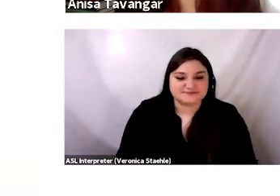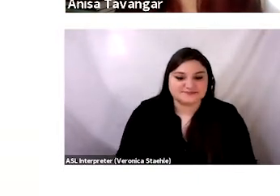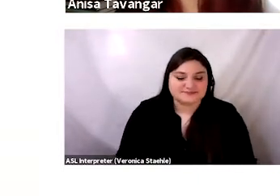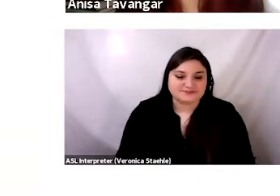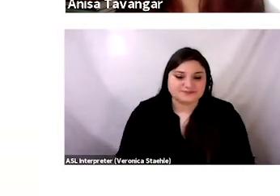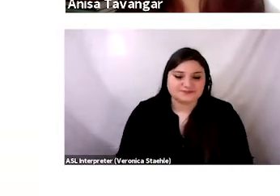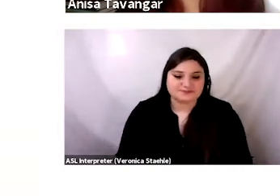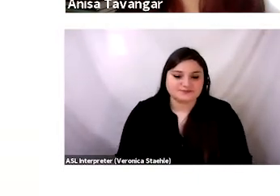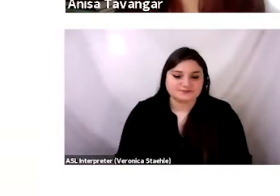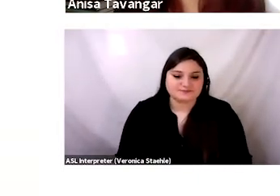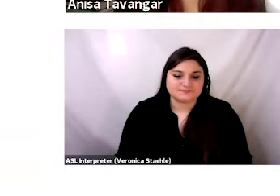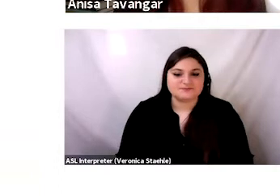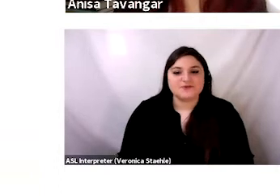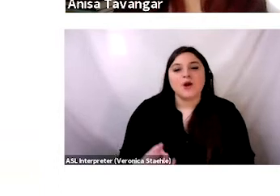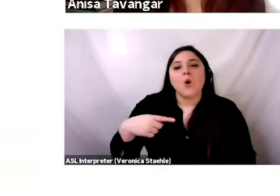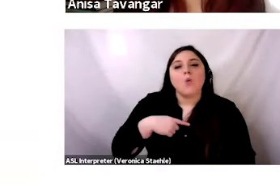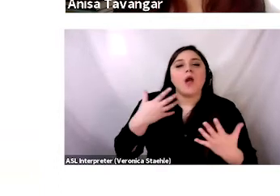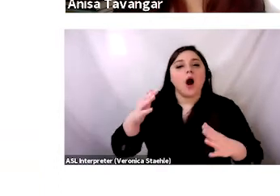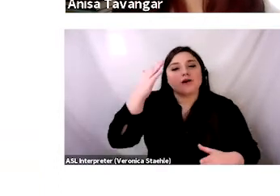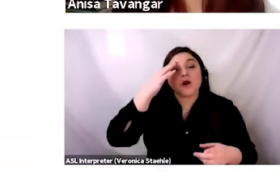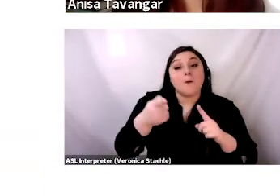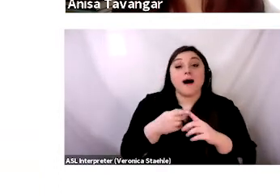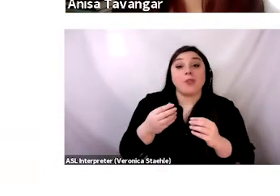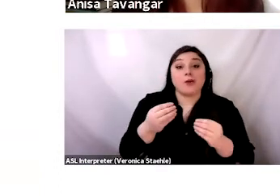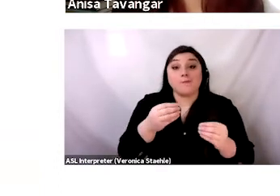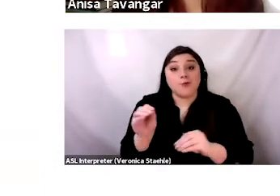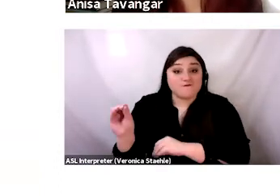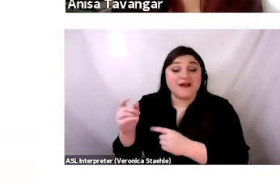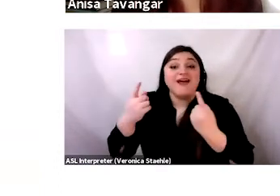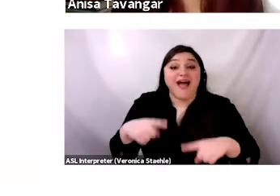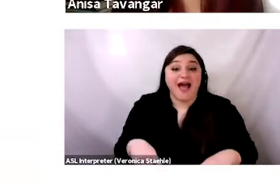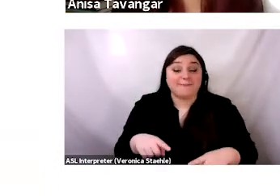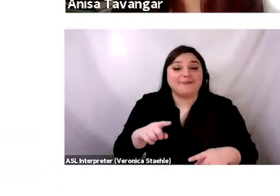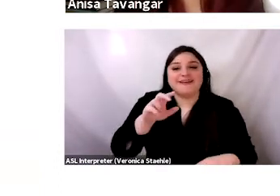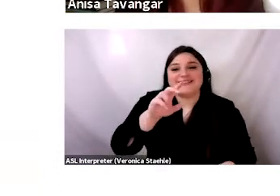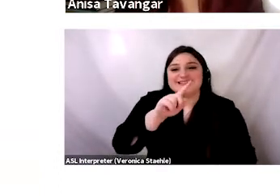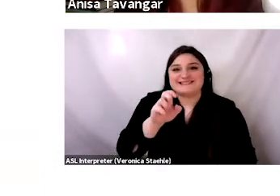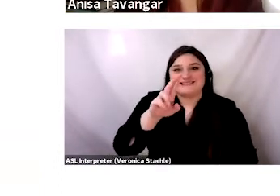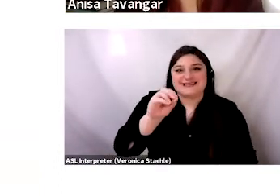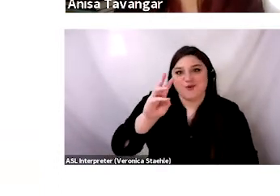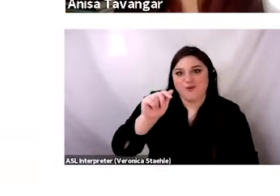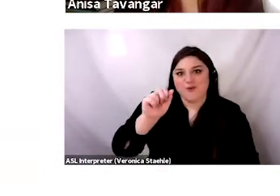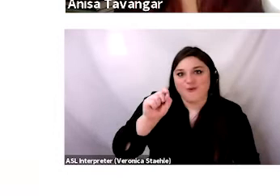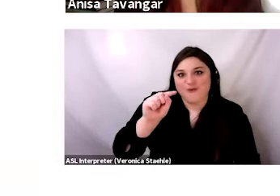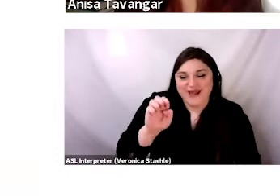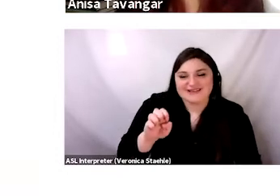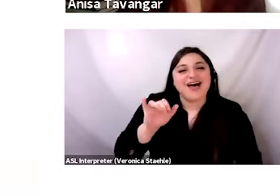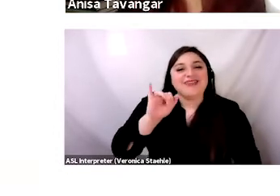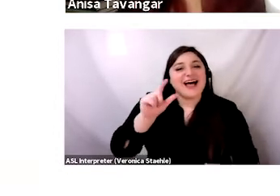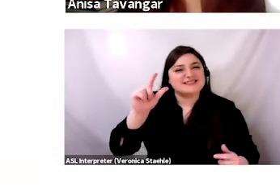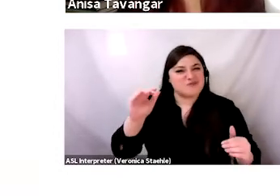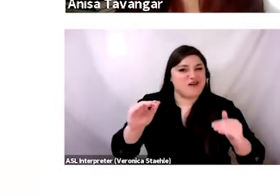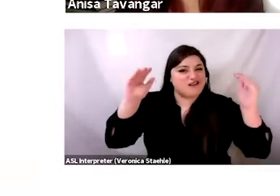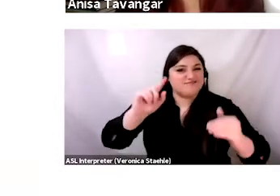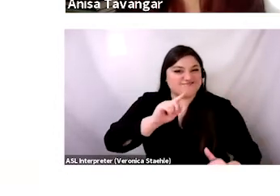We know that there are things like the zero waste movement that are incredibly elitist and make assumptions about, being able to